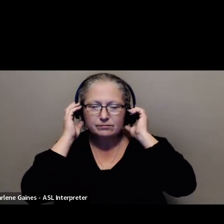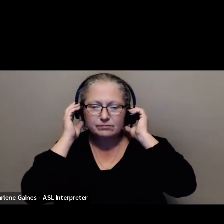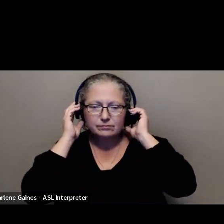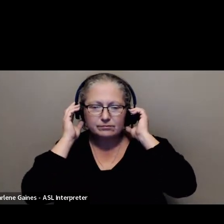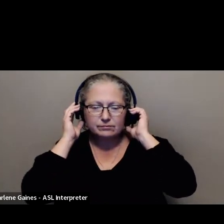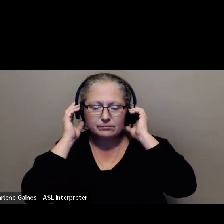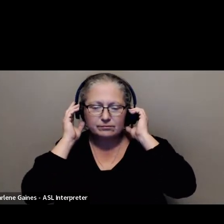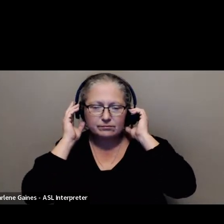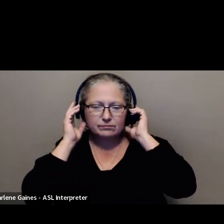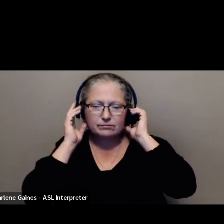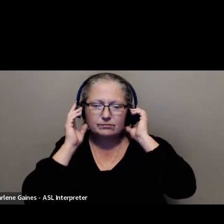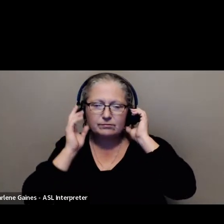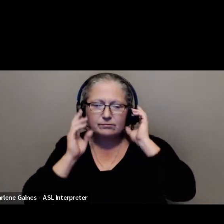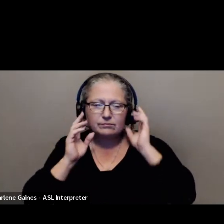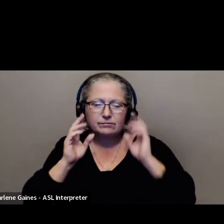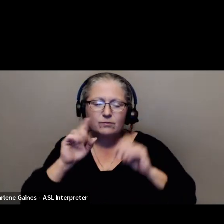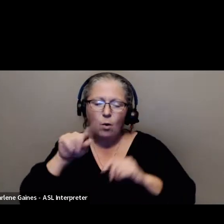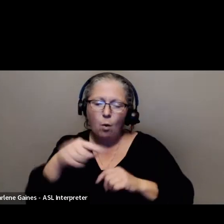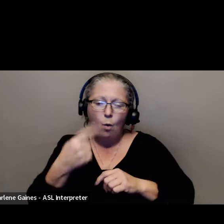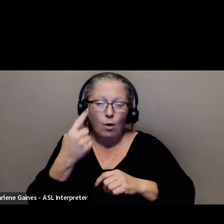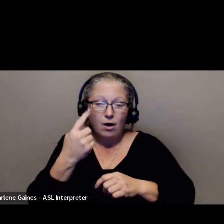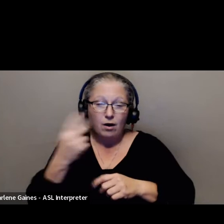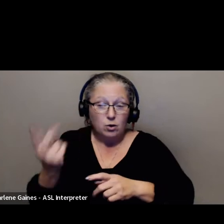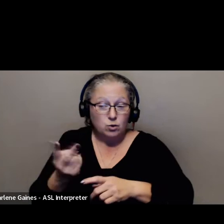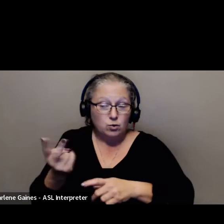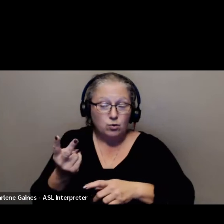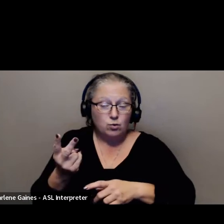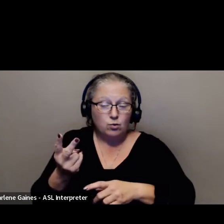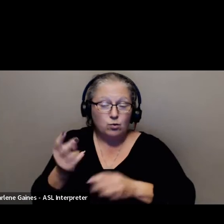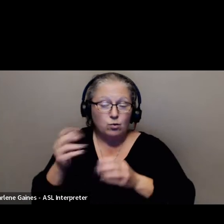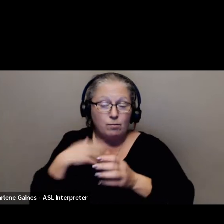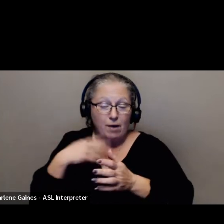I think only one of their teachers between the 2 of them